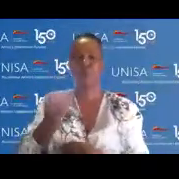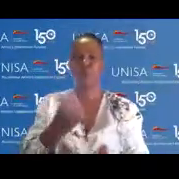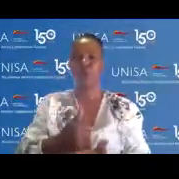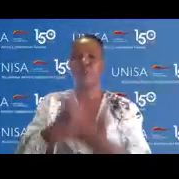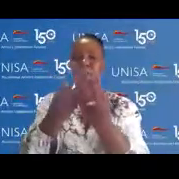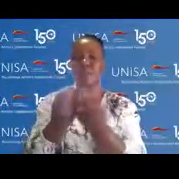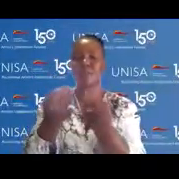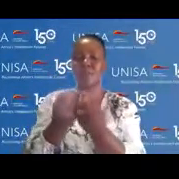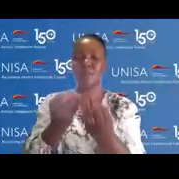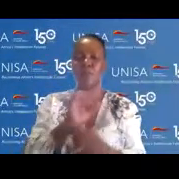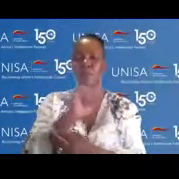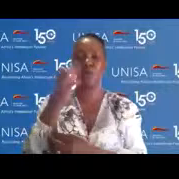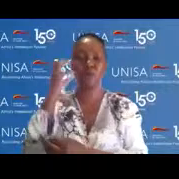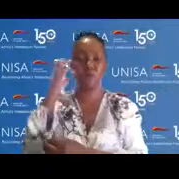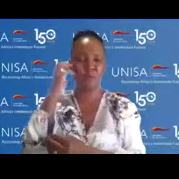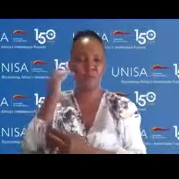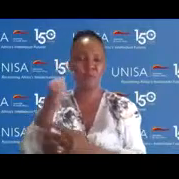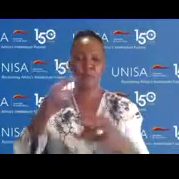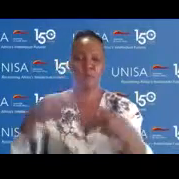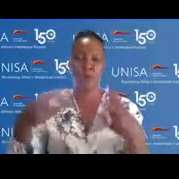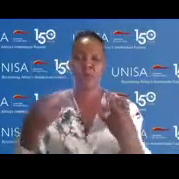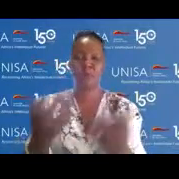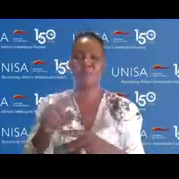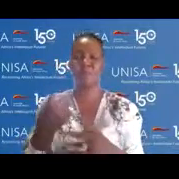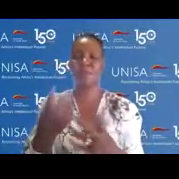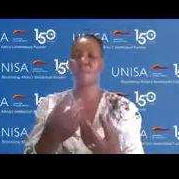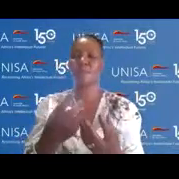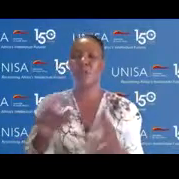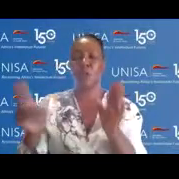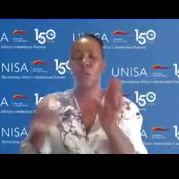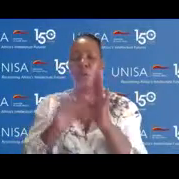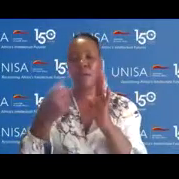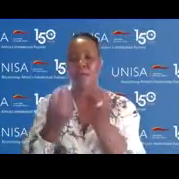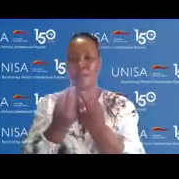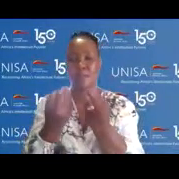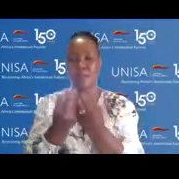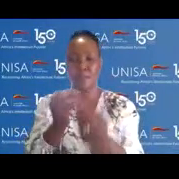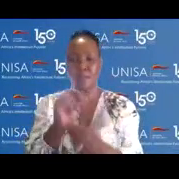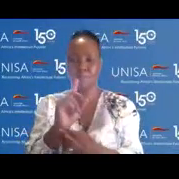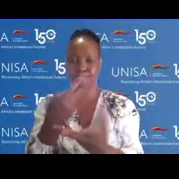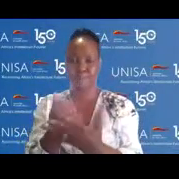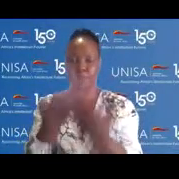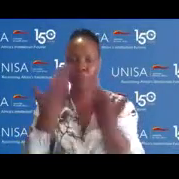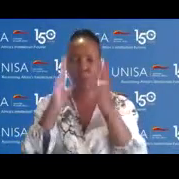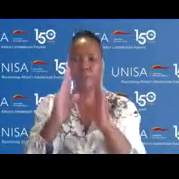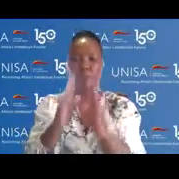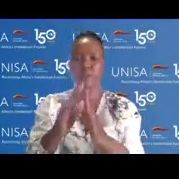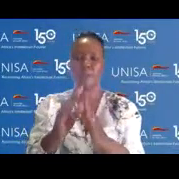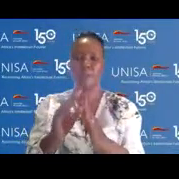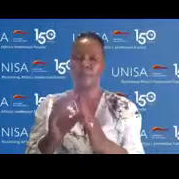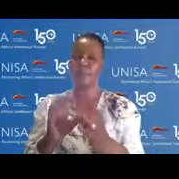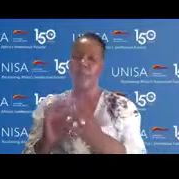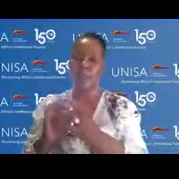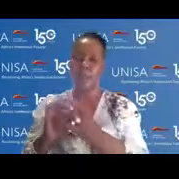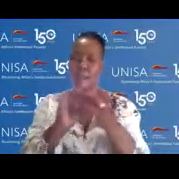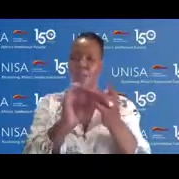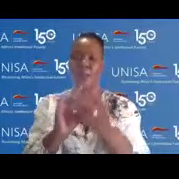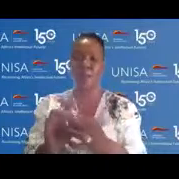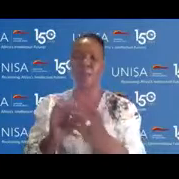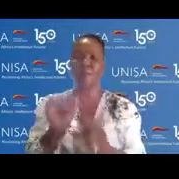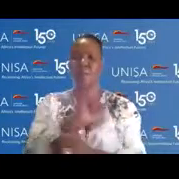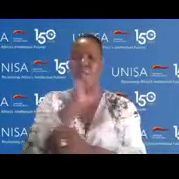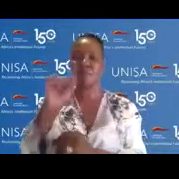at the next thing. So one thing is students love to connect their devices to the laptop. So if you do have